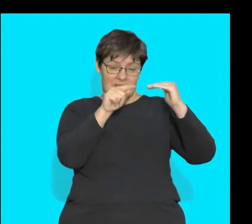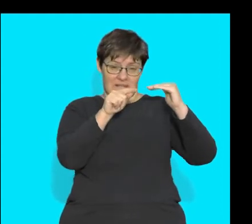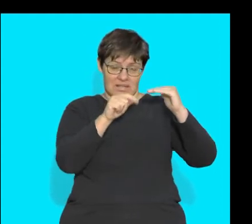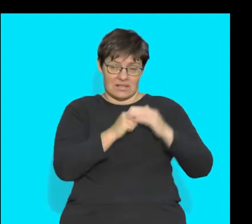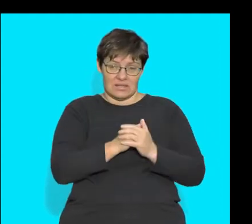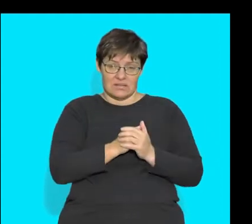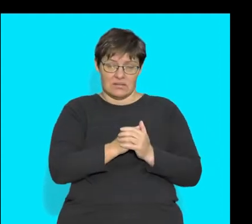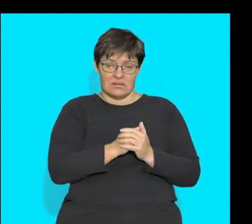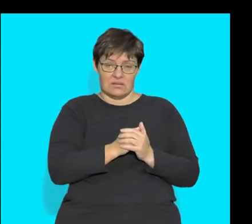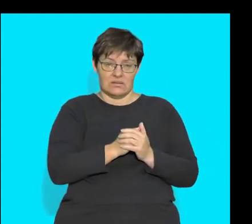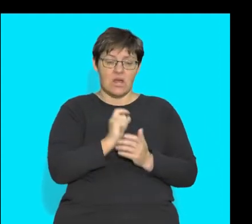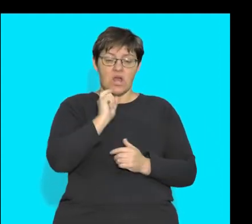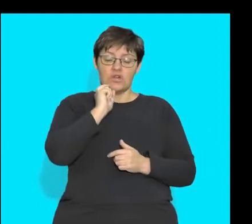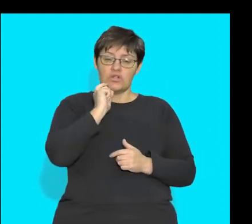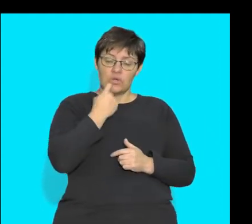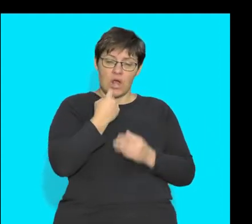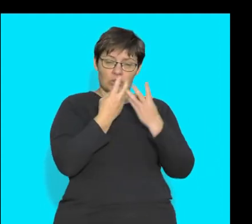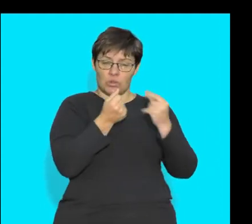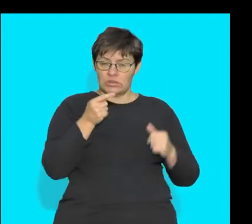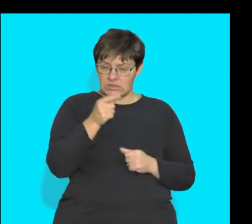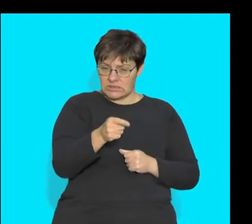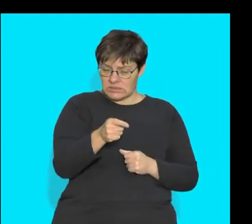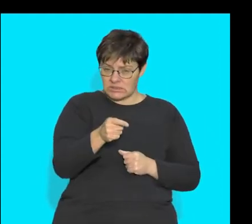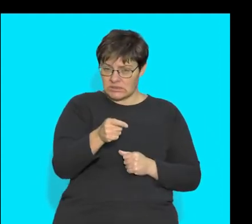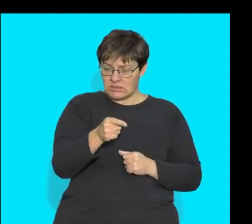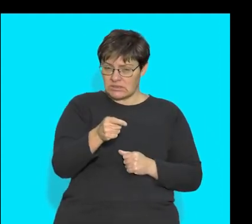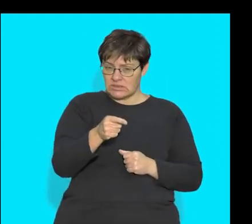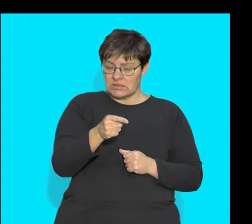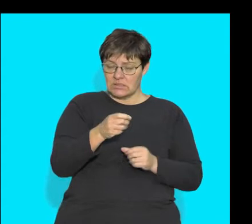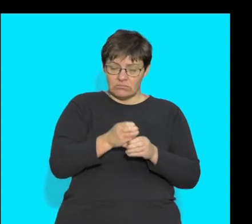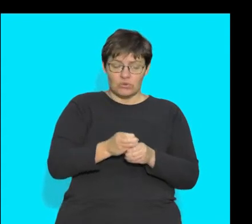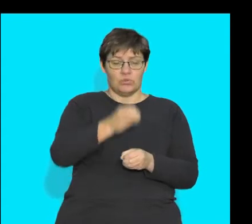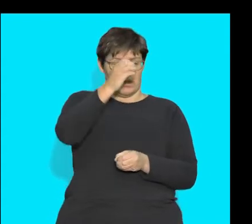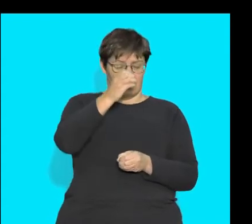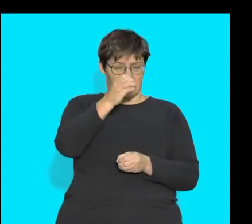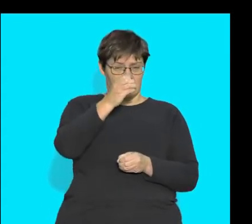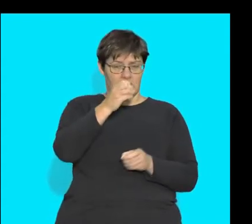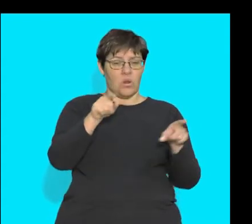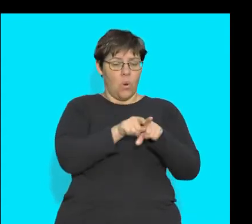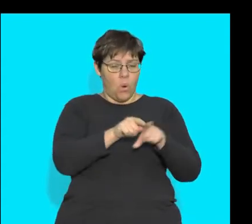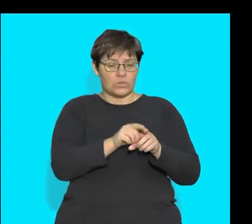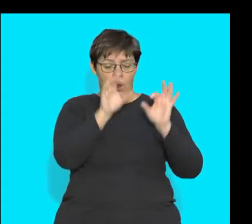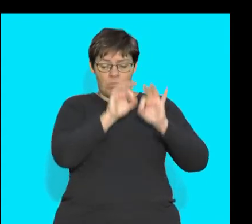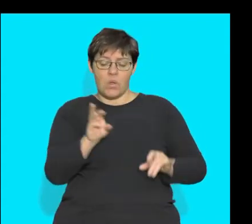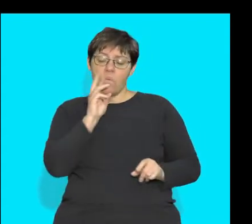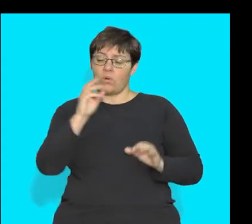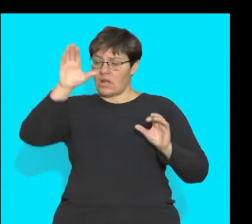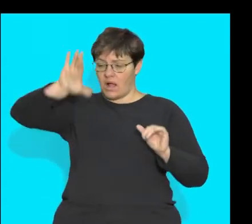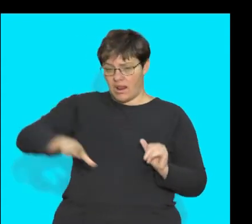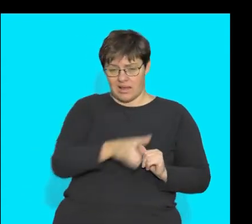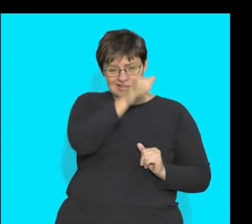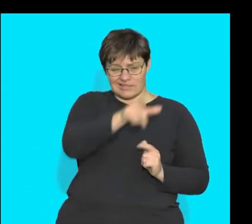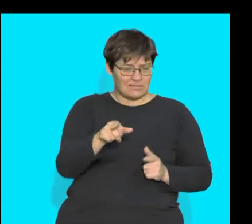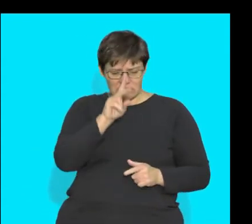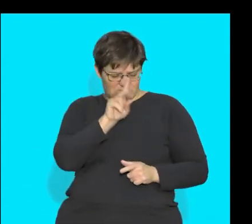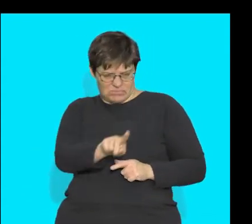strong sugar solution in the whisking tubing and the pure water in the glass beaker.